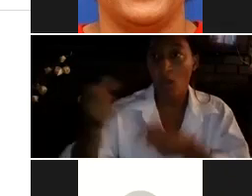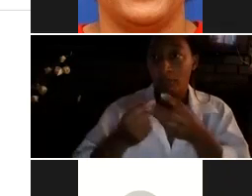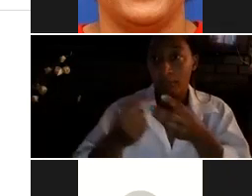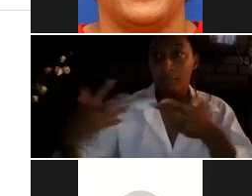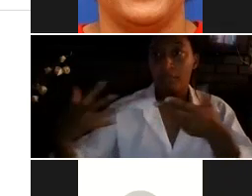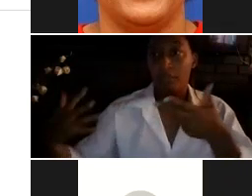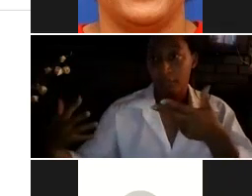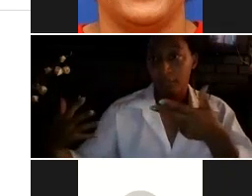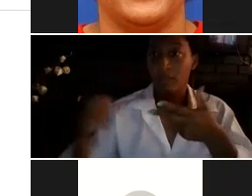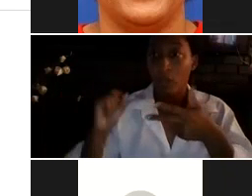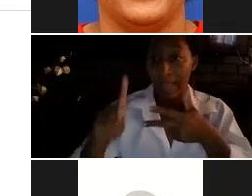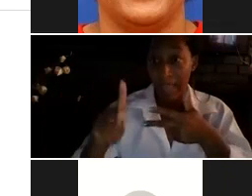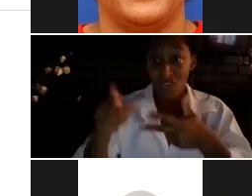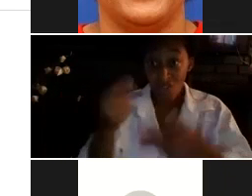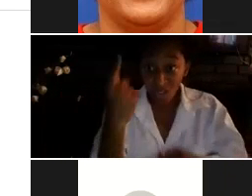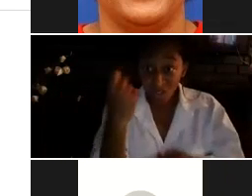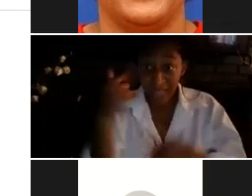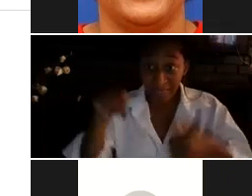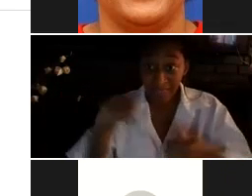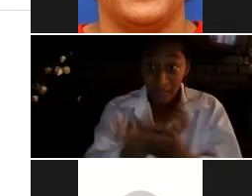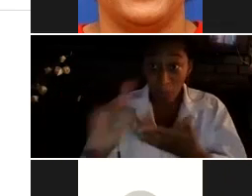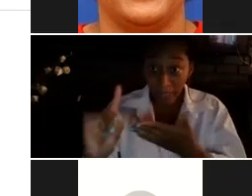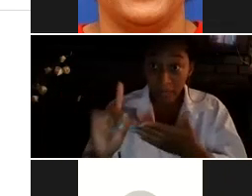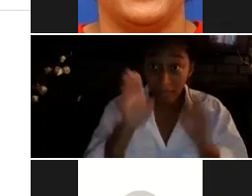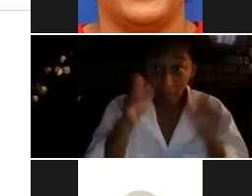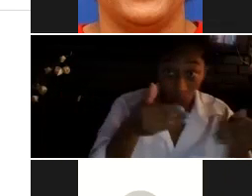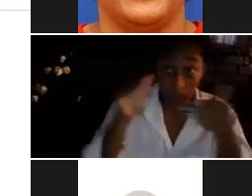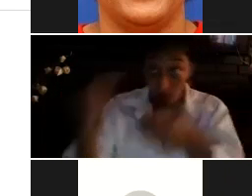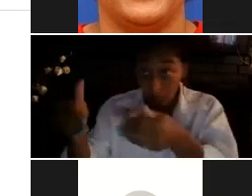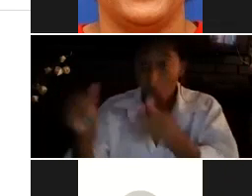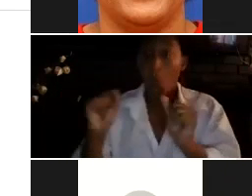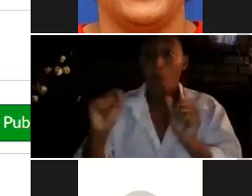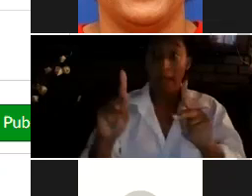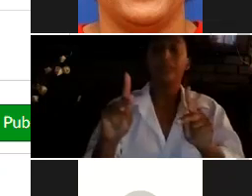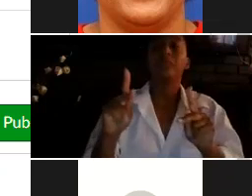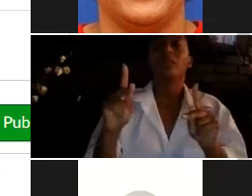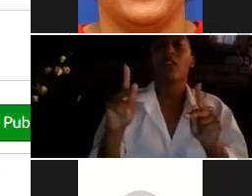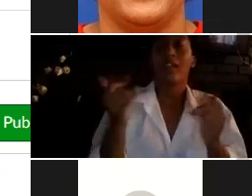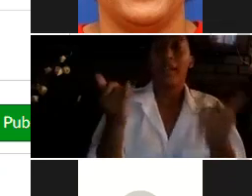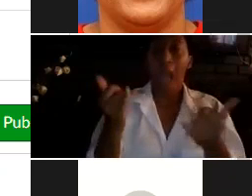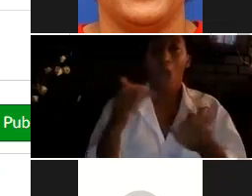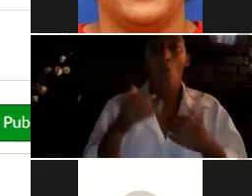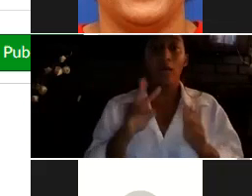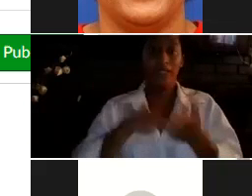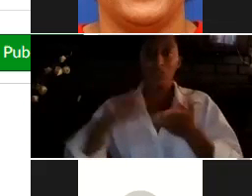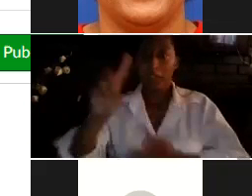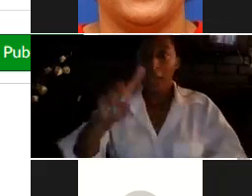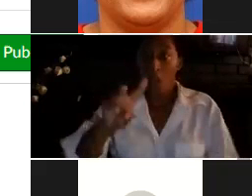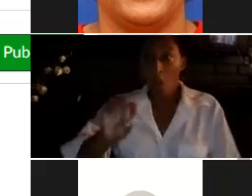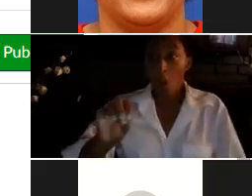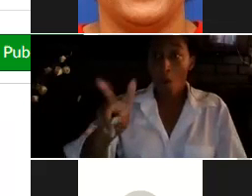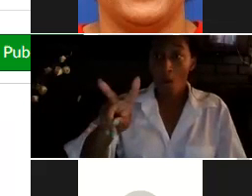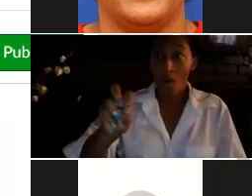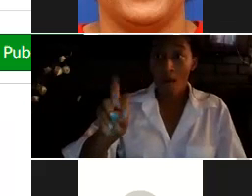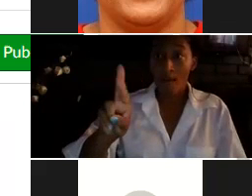Okay. All right. So let me go into that overview. So as I mentioned, we're going to